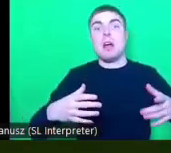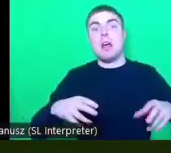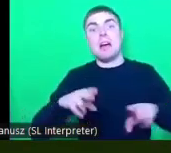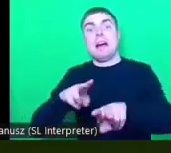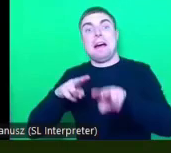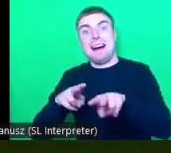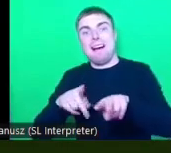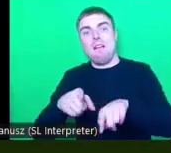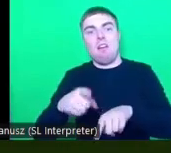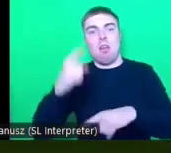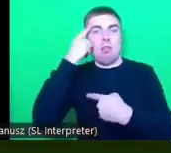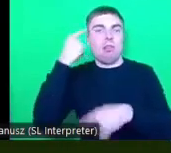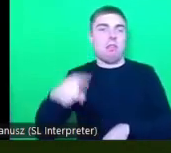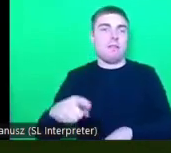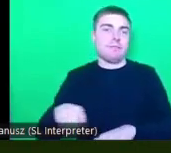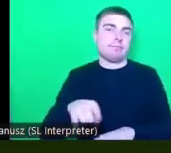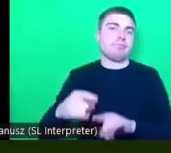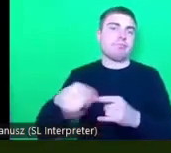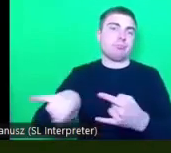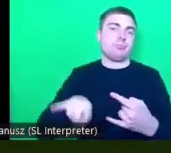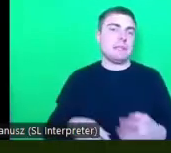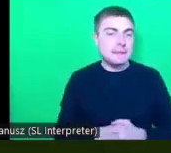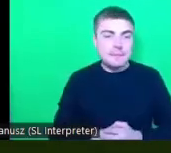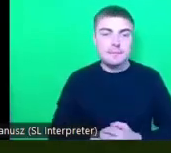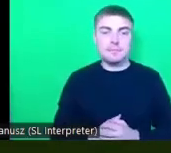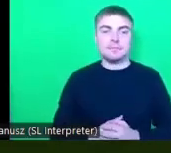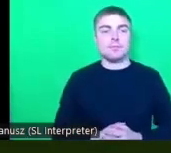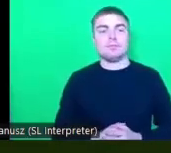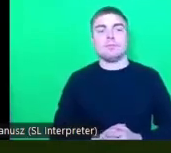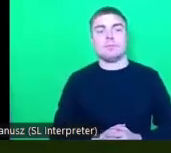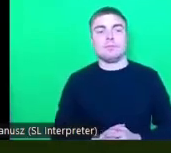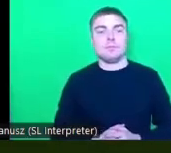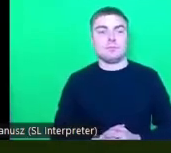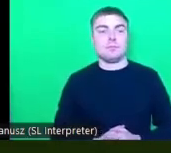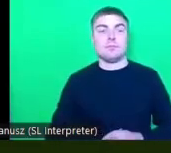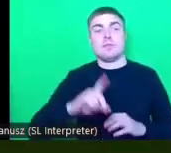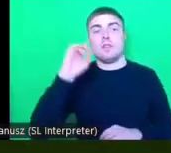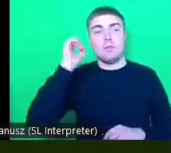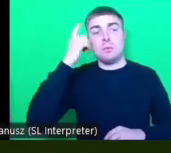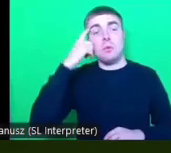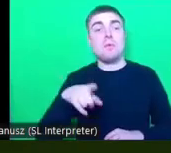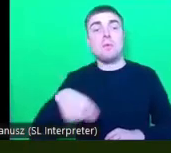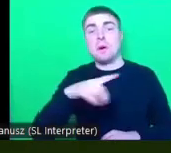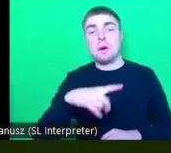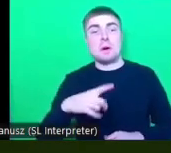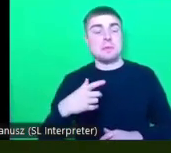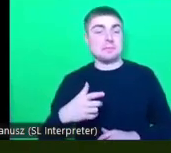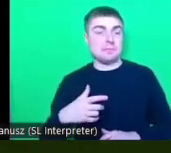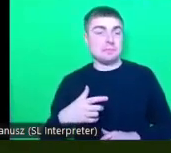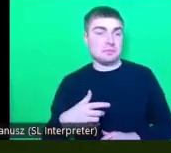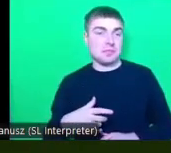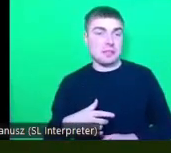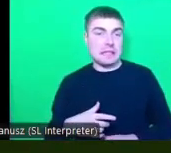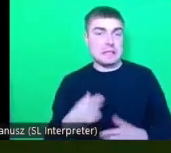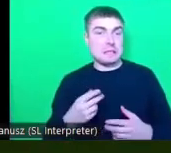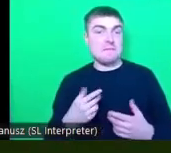obvious that wolves spend most time on prey that they have killed by themselves. But we can actually look a little bit more